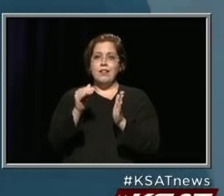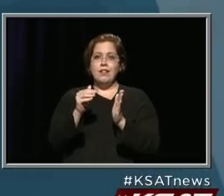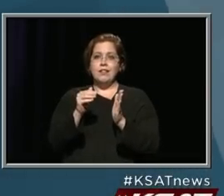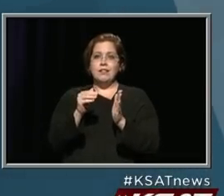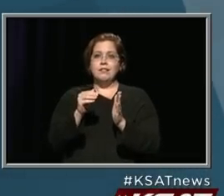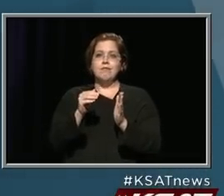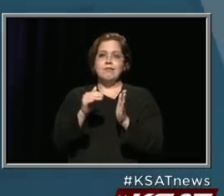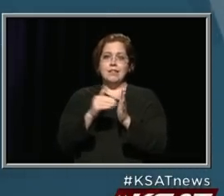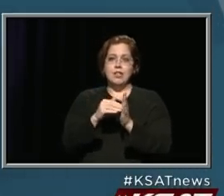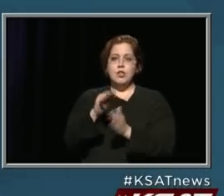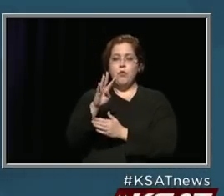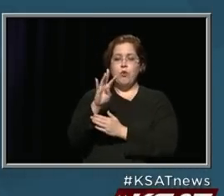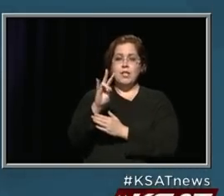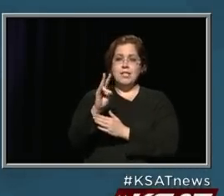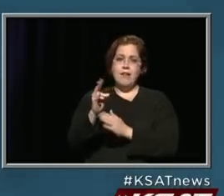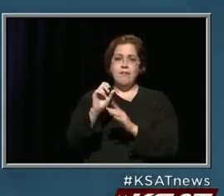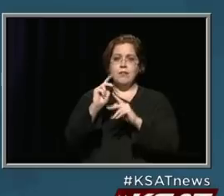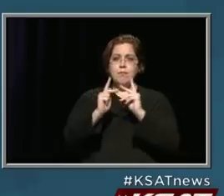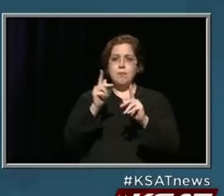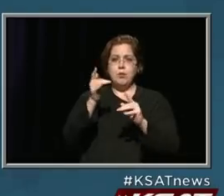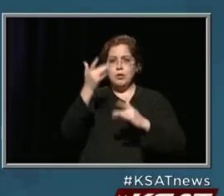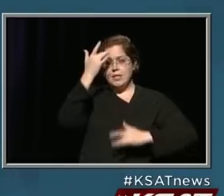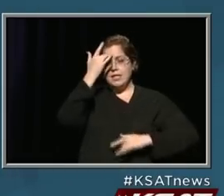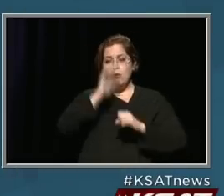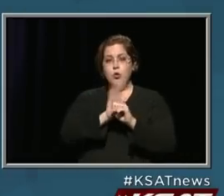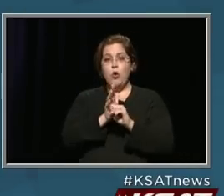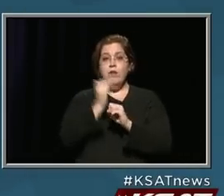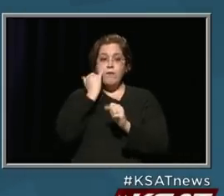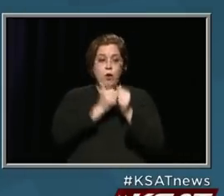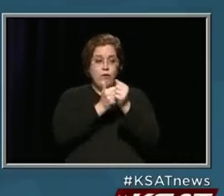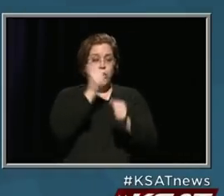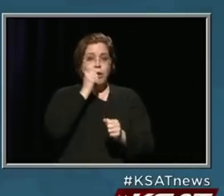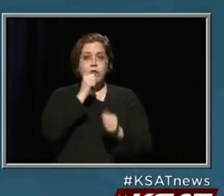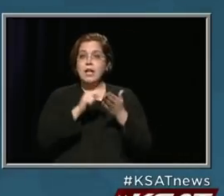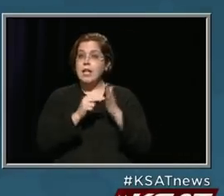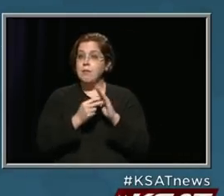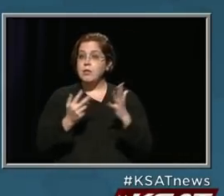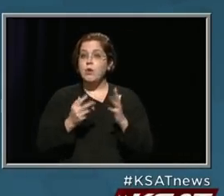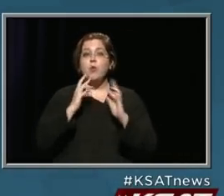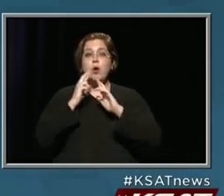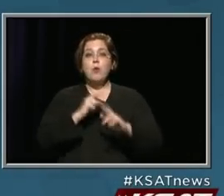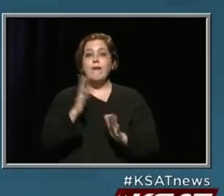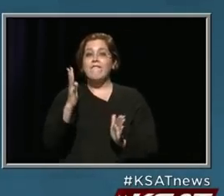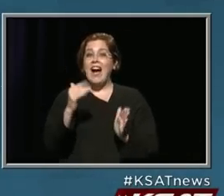2,747 cases of COVID-19. If you are tracking day by day, that means we are reporting